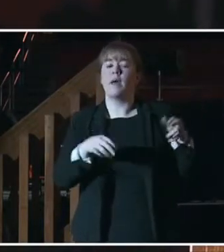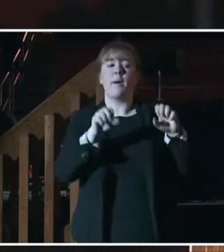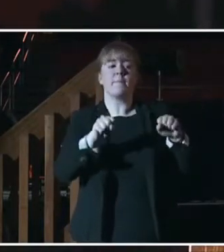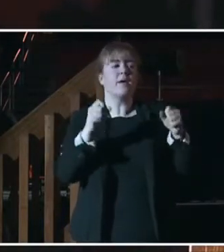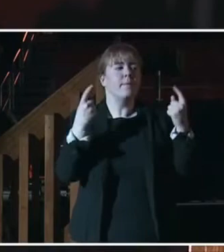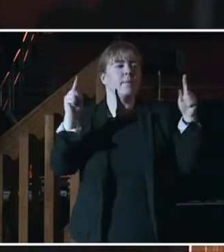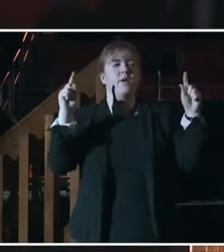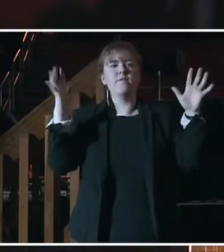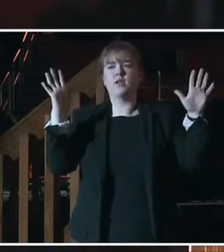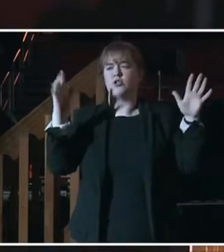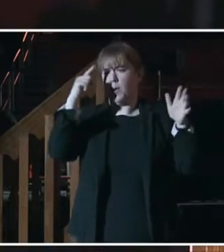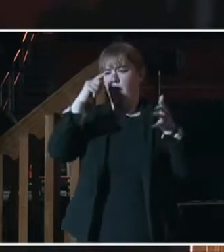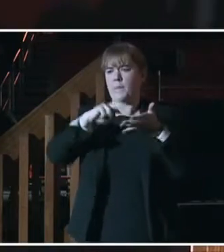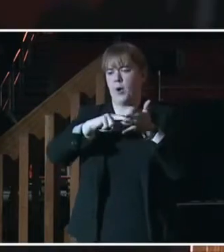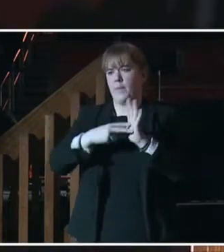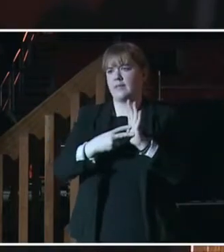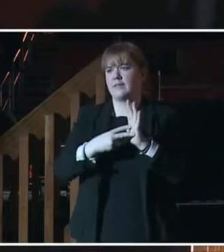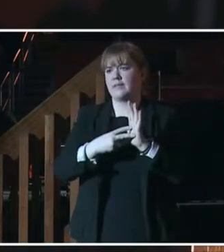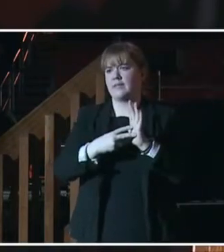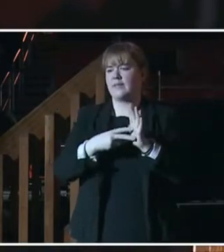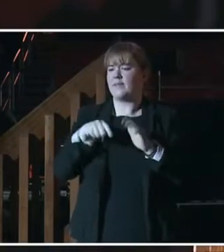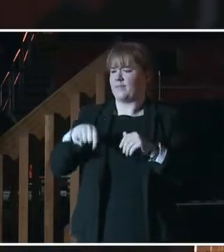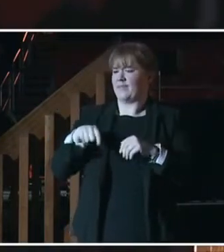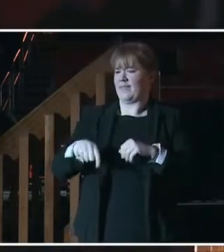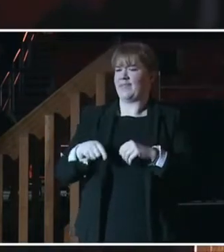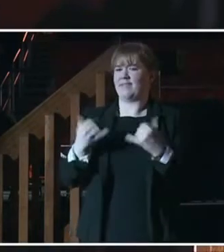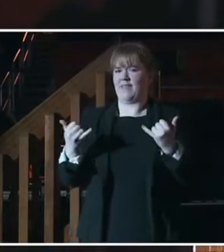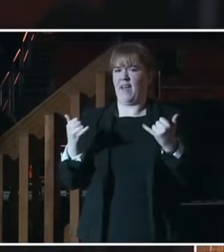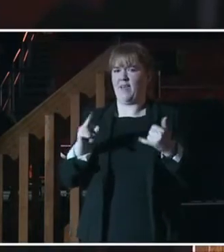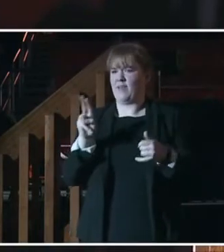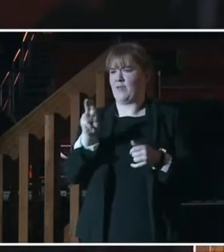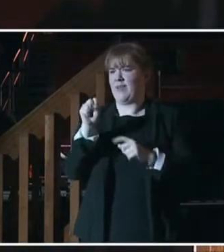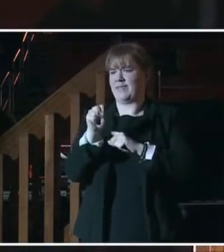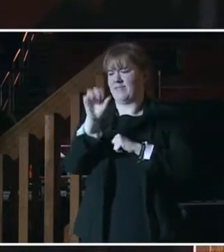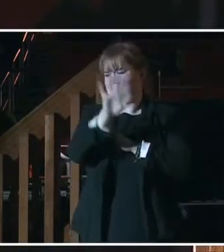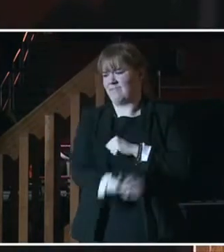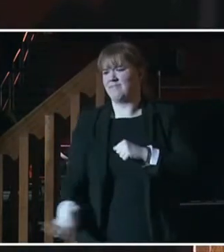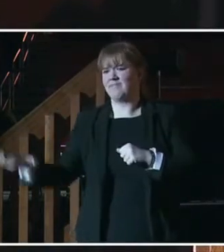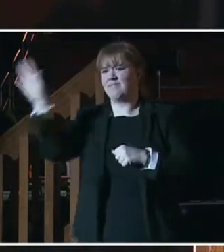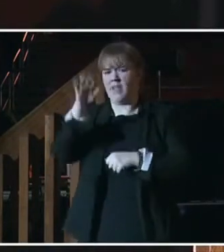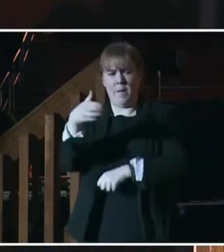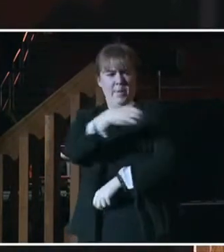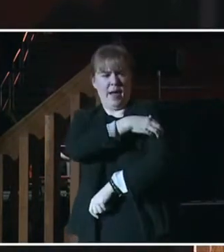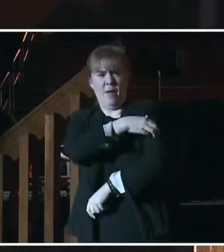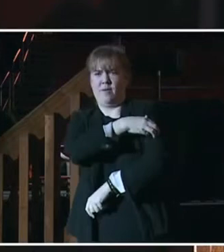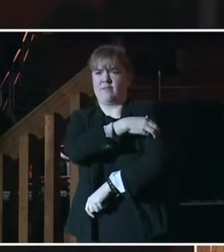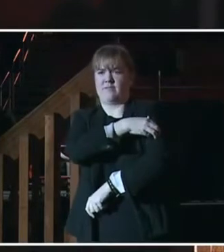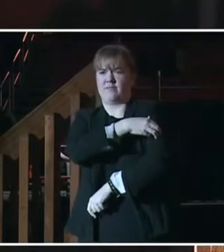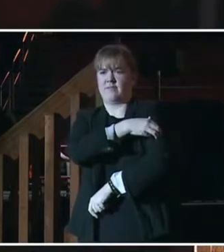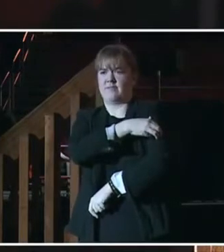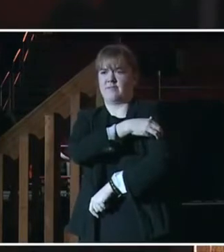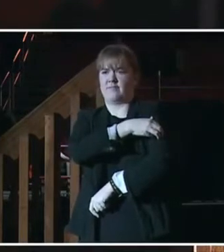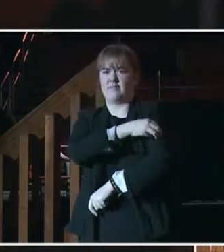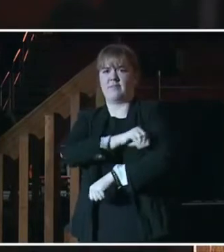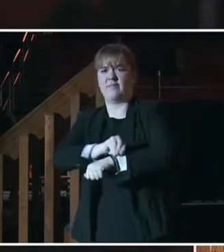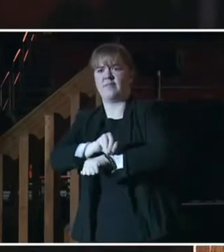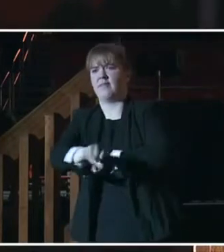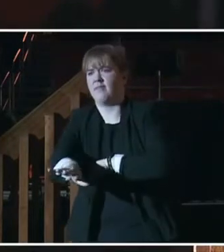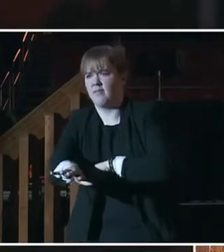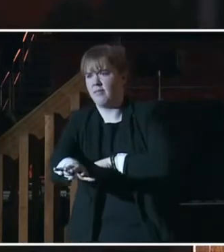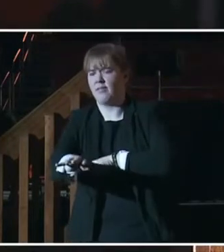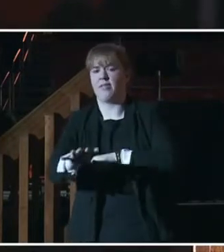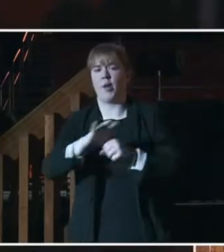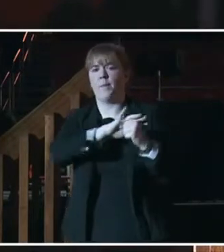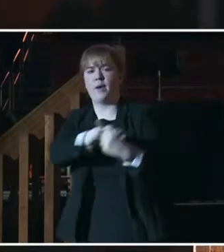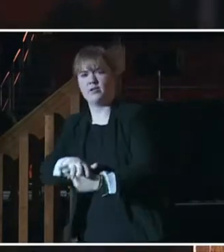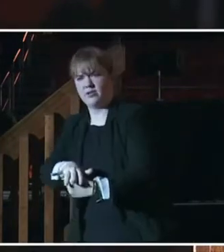purpose. But in this country, power has been used to fuel oppression, which I would